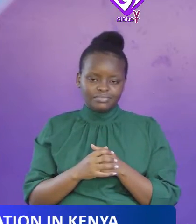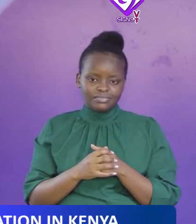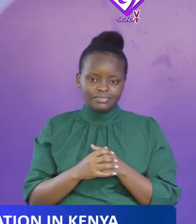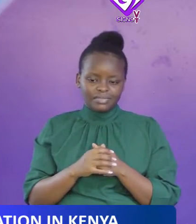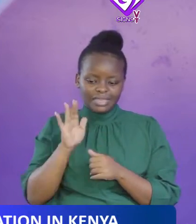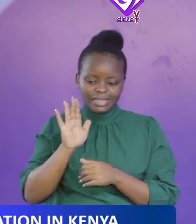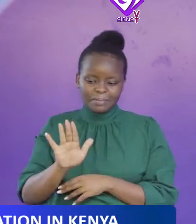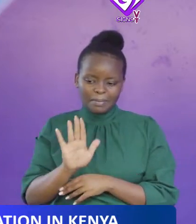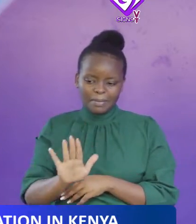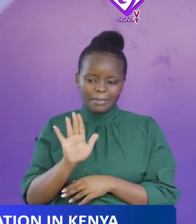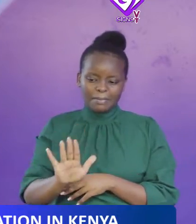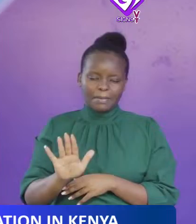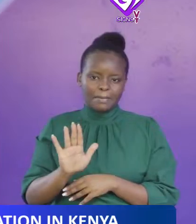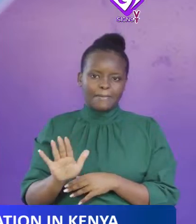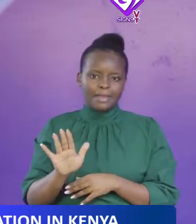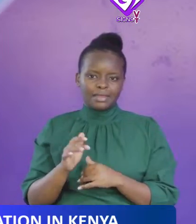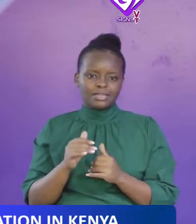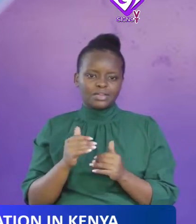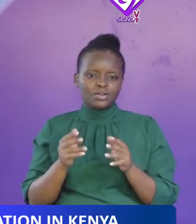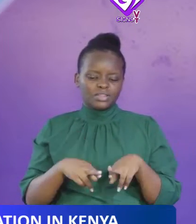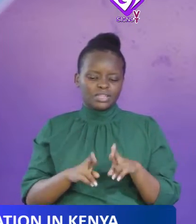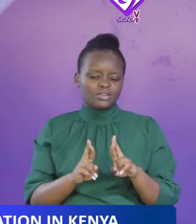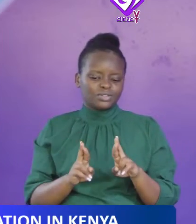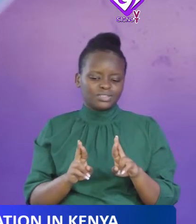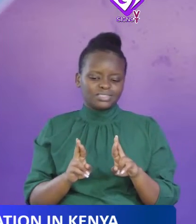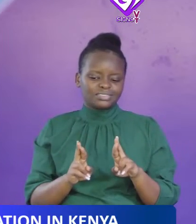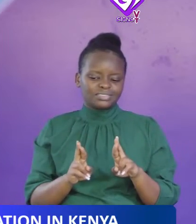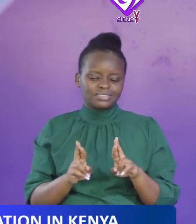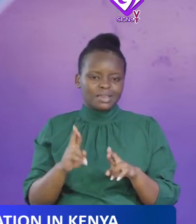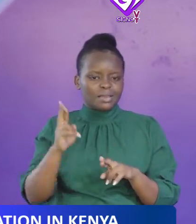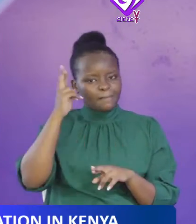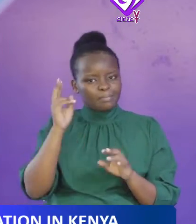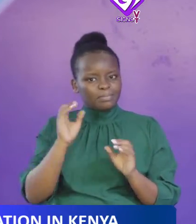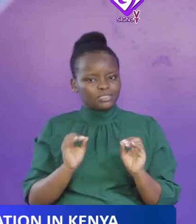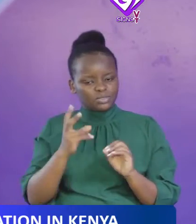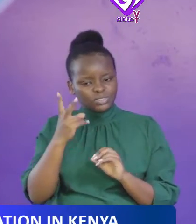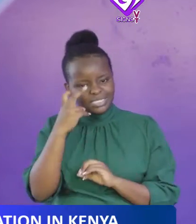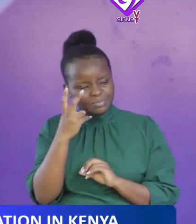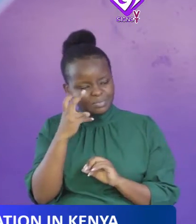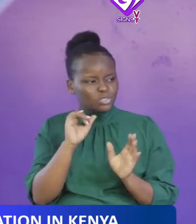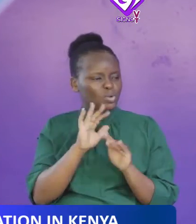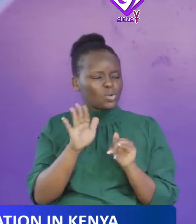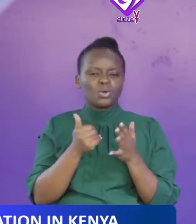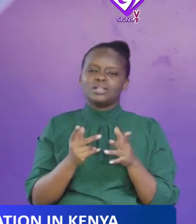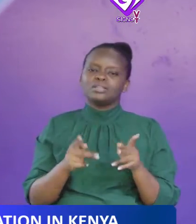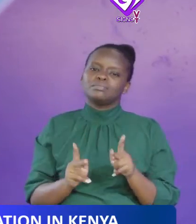morning, the kind of hooting that was on the road was actually unpurposed. Why? Because there's suspicion all over.